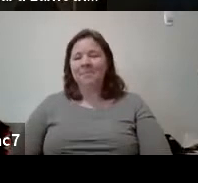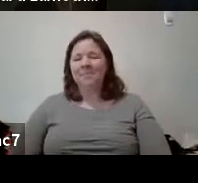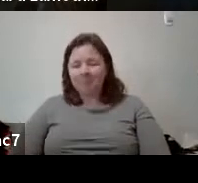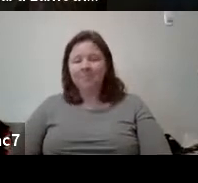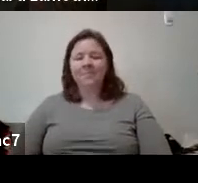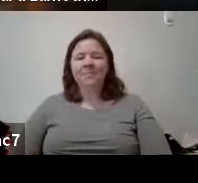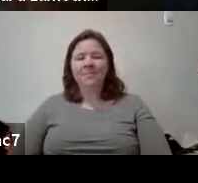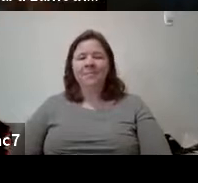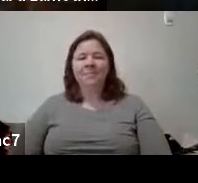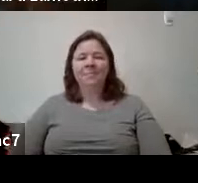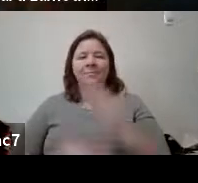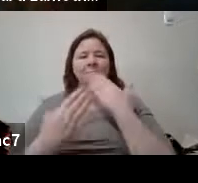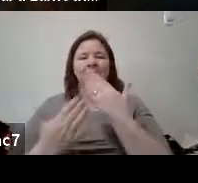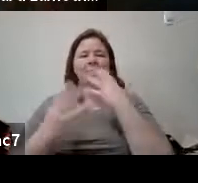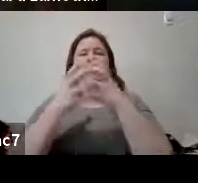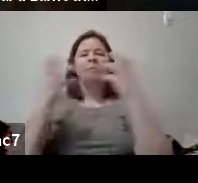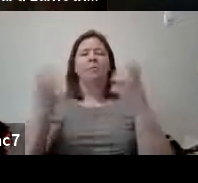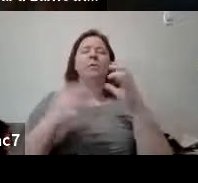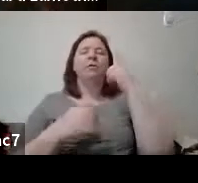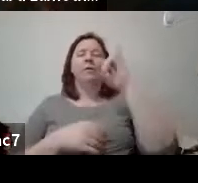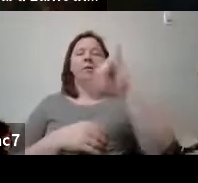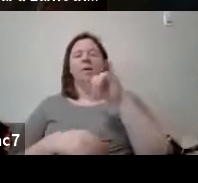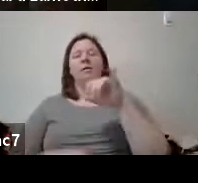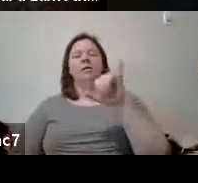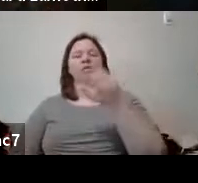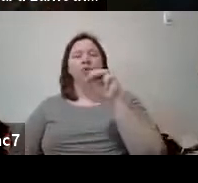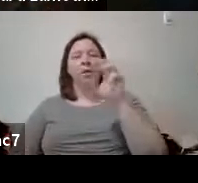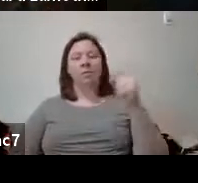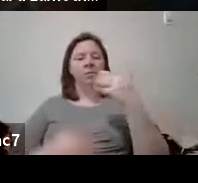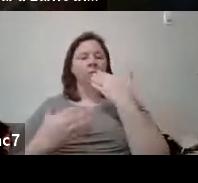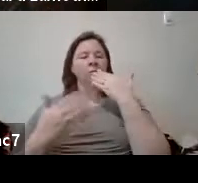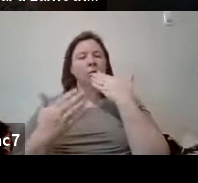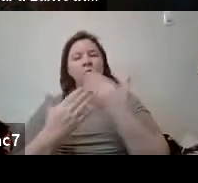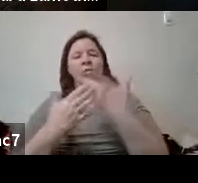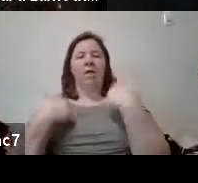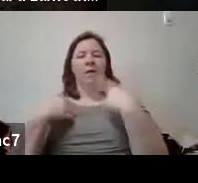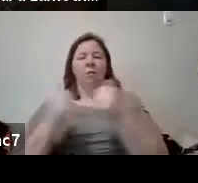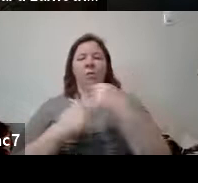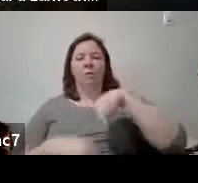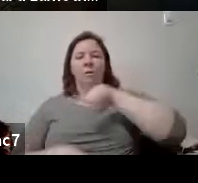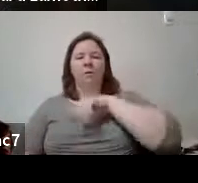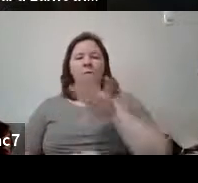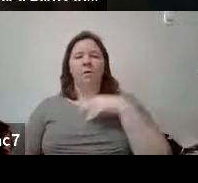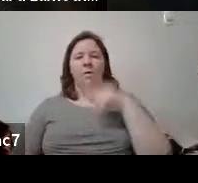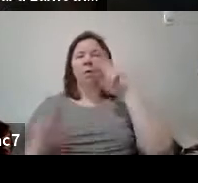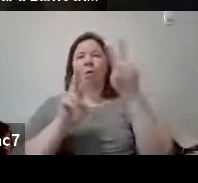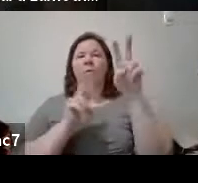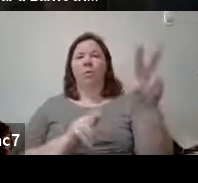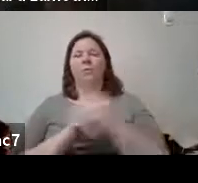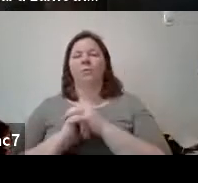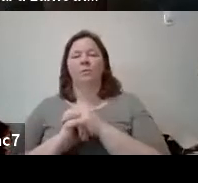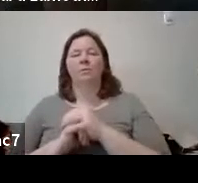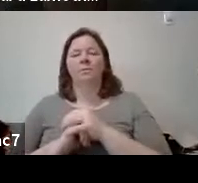that. Thank you so much. Thank you, James. Always great to have you here with us. Right, I look forward to